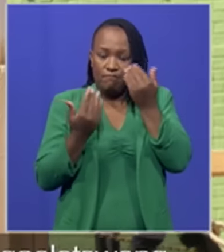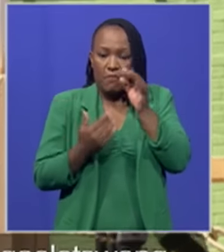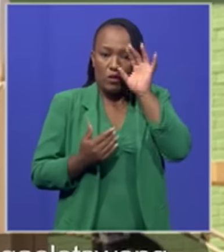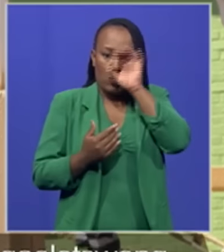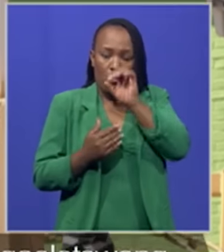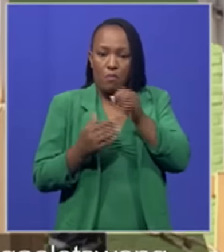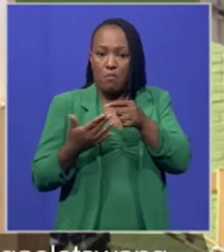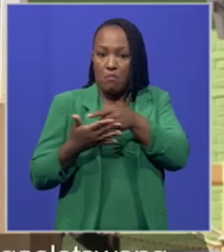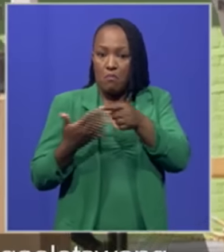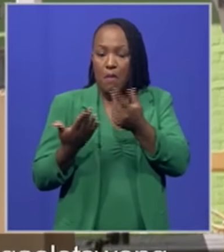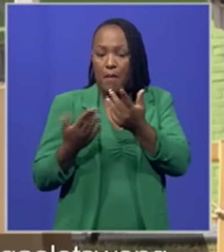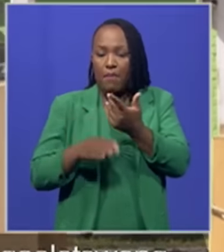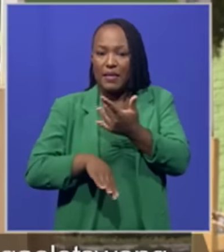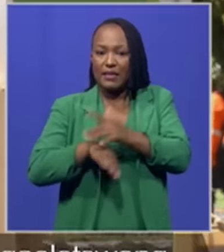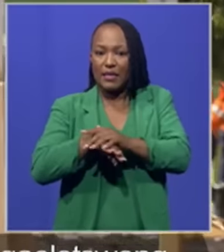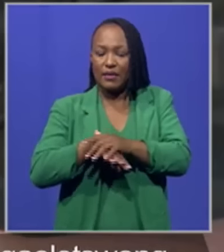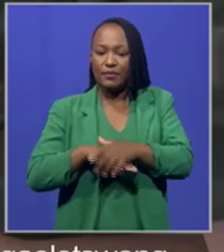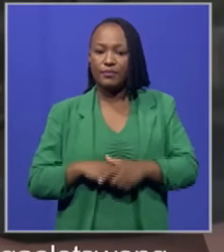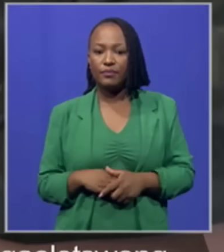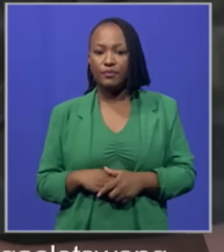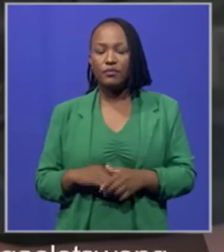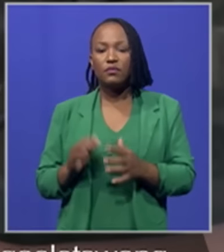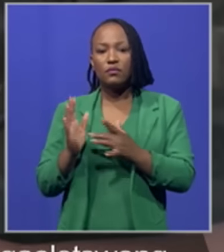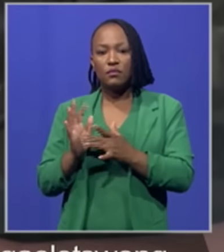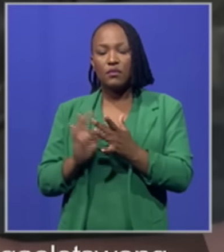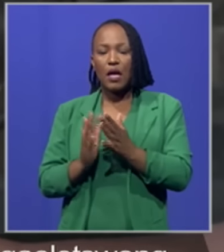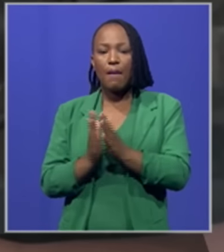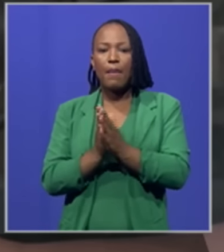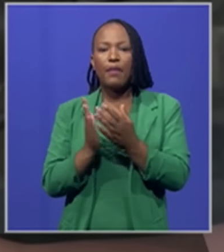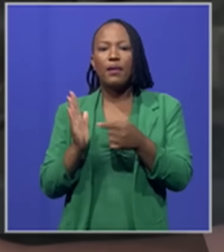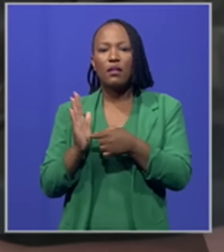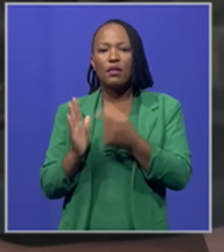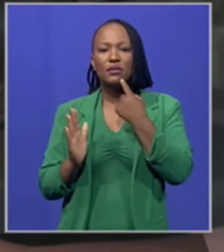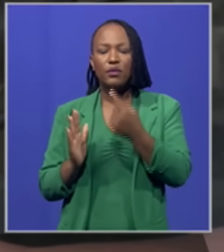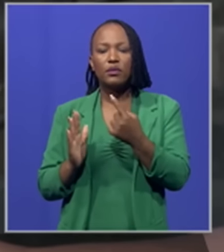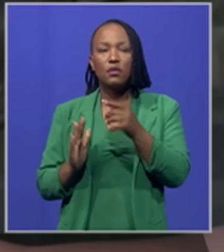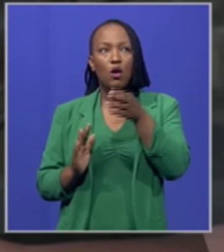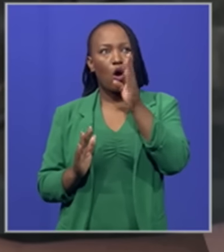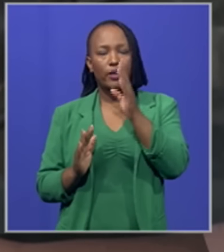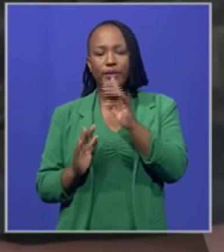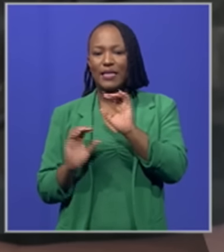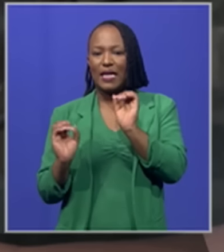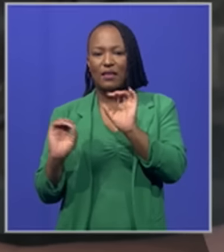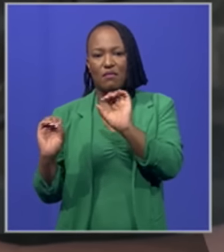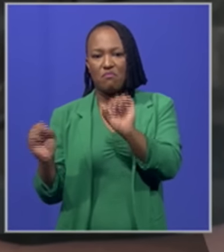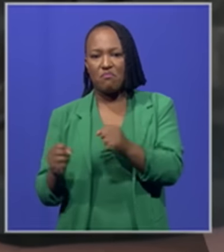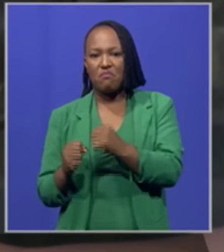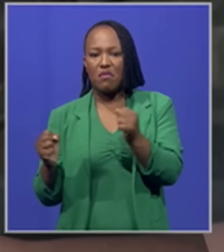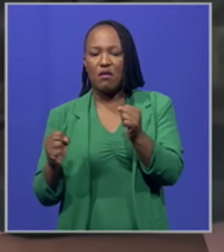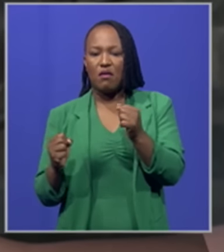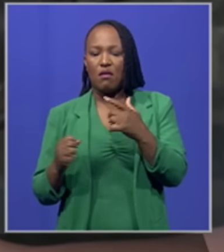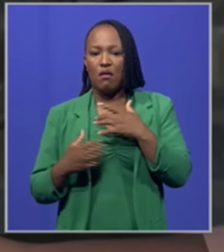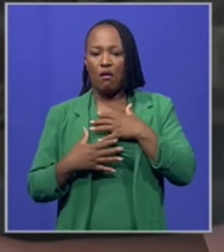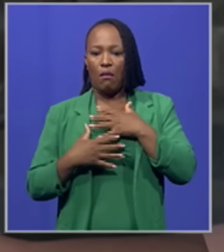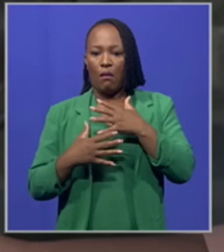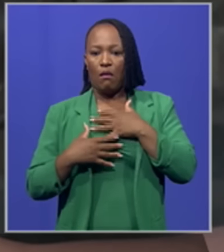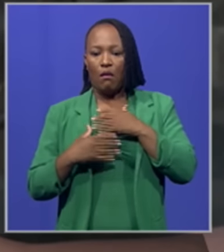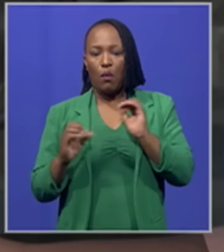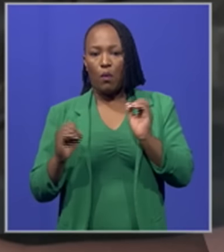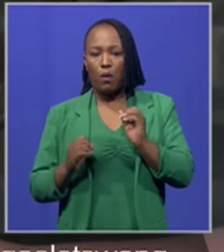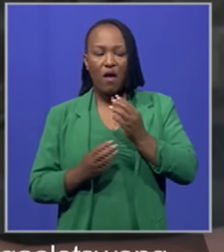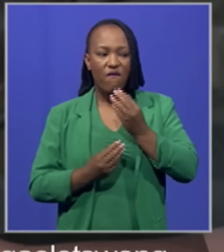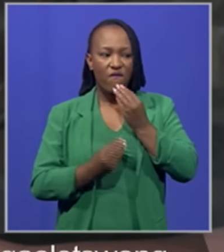tlhokafetse. Like the Bible says that nothing is impossible with God. I know when we look at statistics, 3 days without oxygen, without food, without